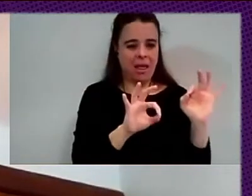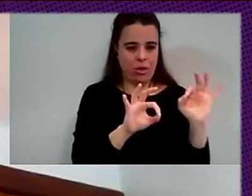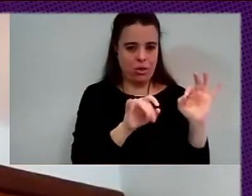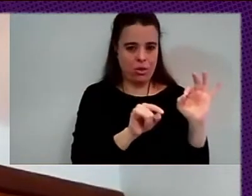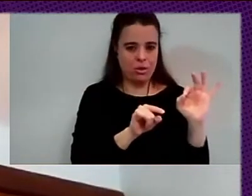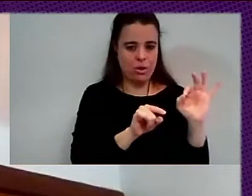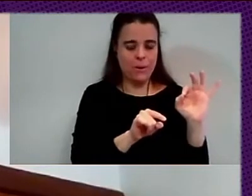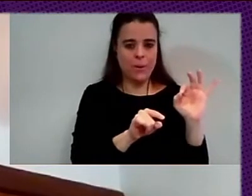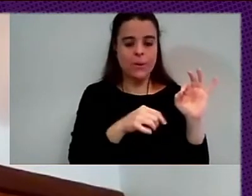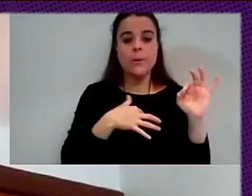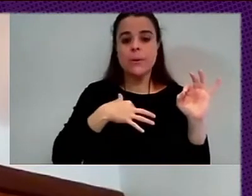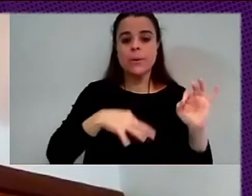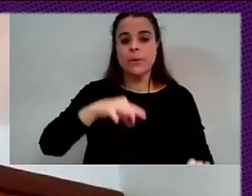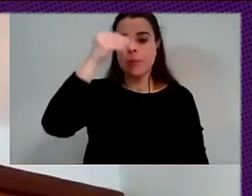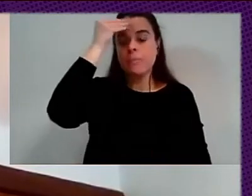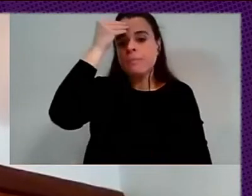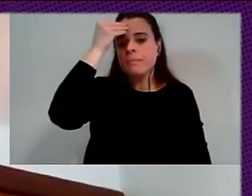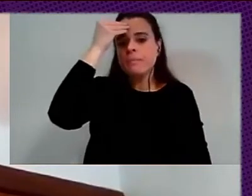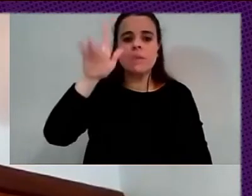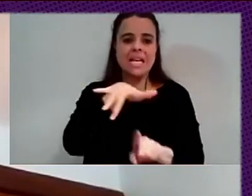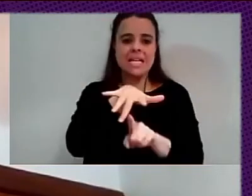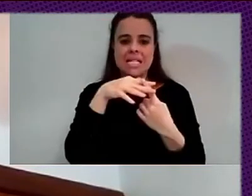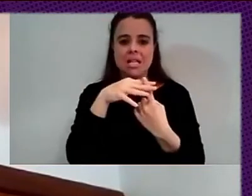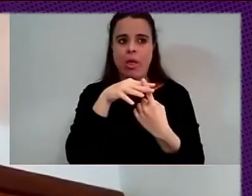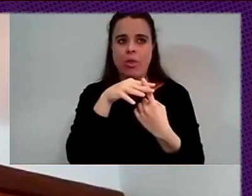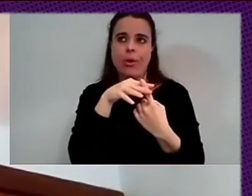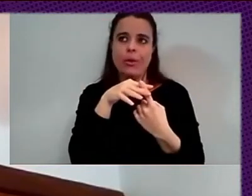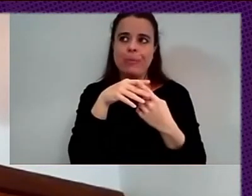Europeans and for everybody else in the world.